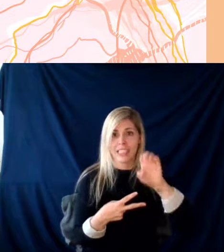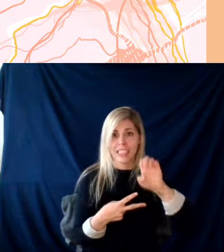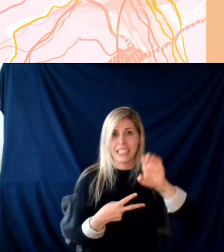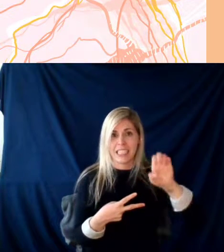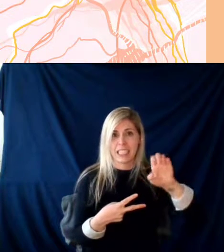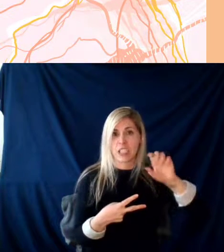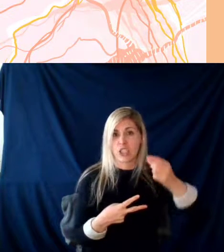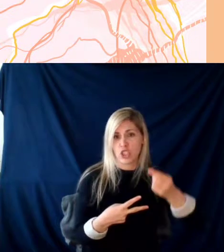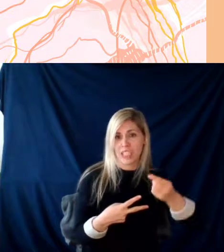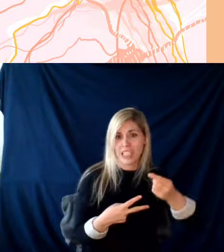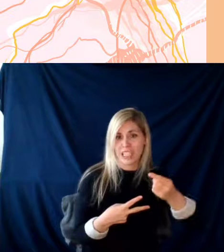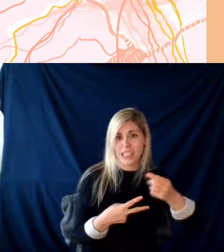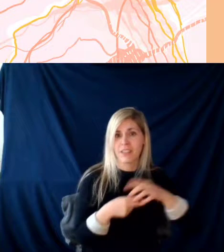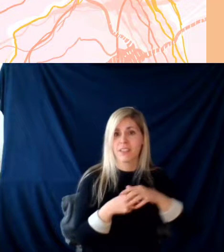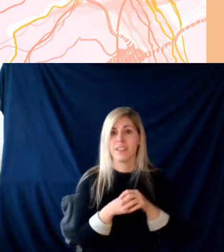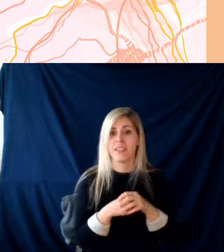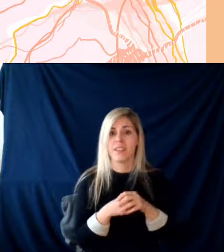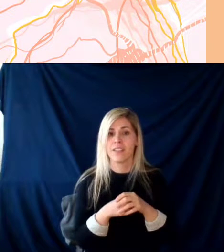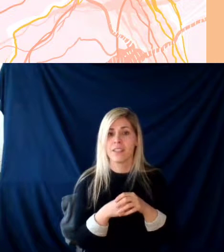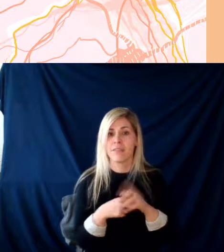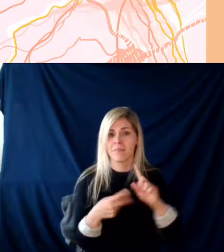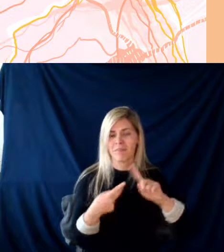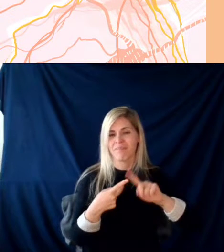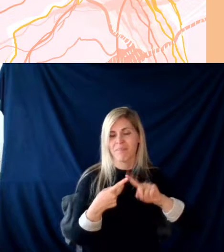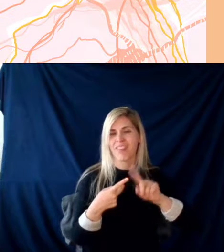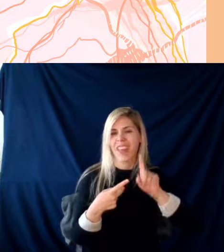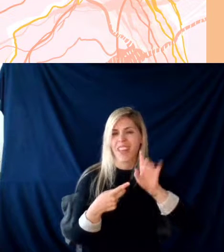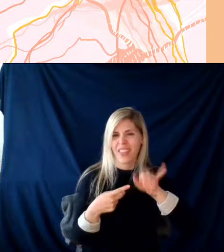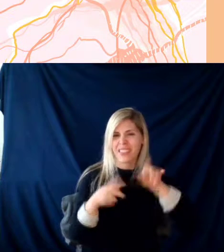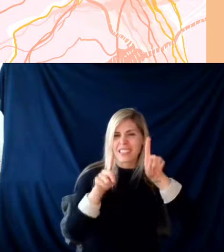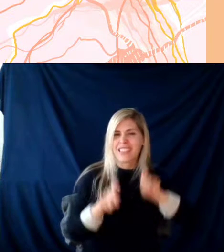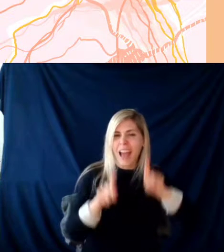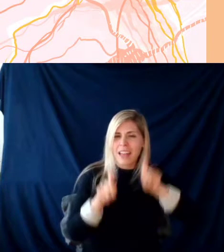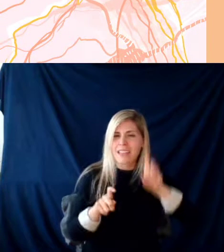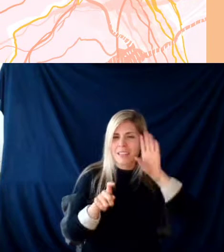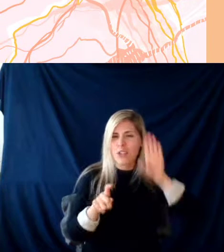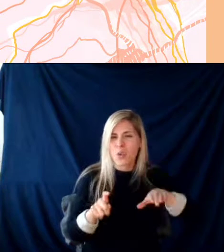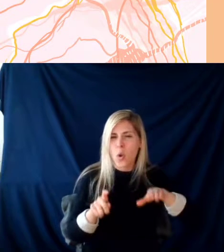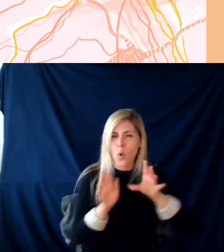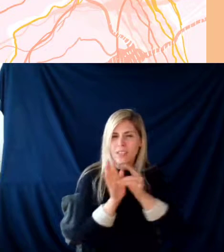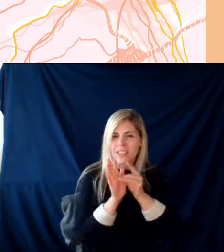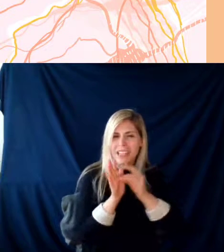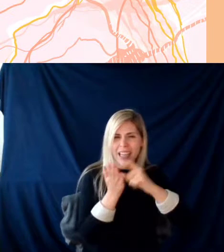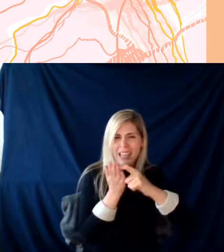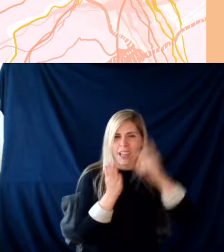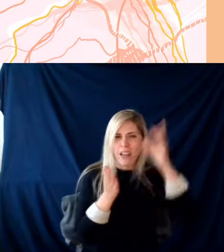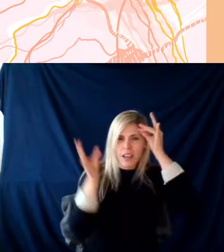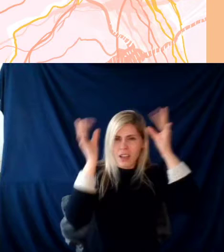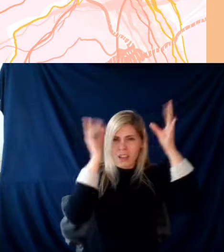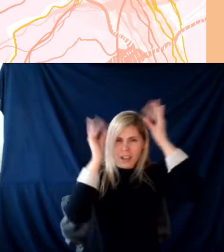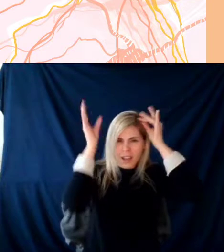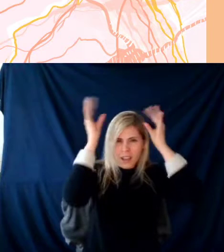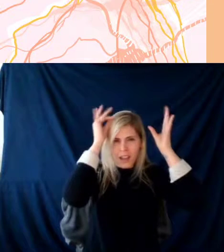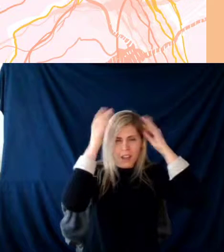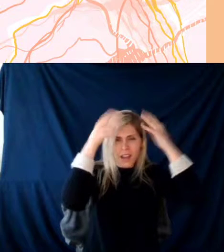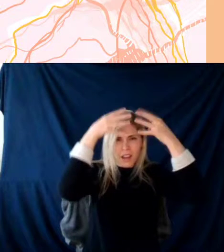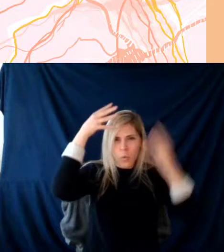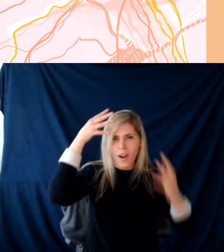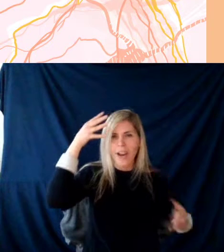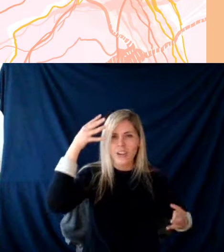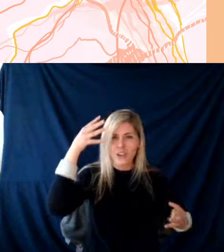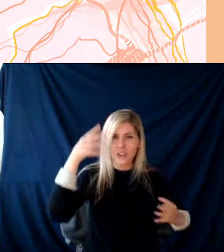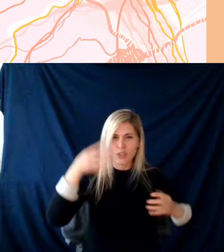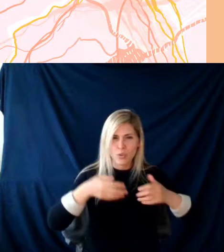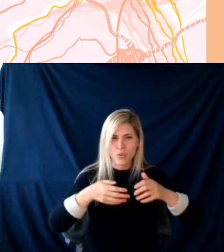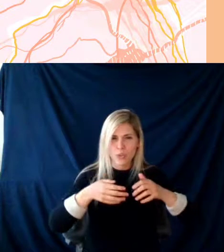one, EEG, which is essentially a test that detects electrical activity in your brain